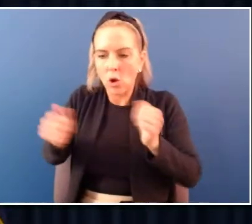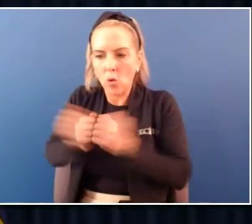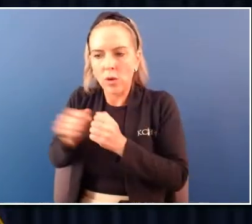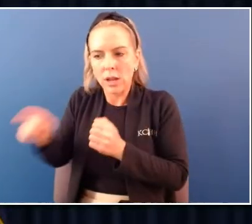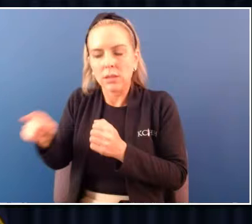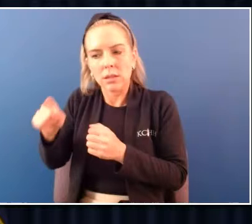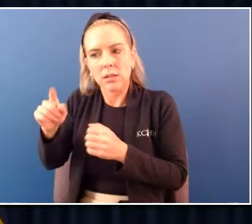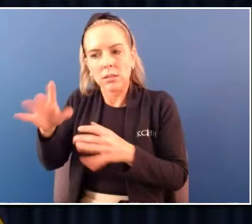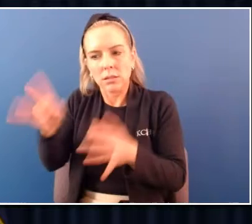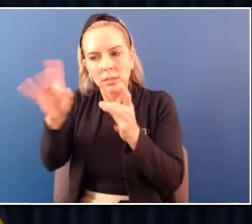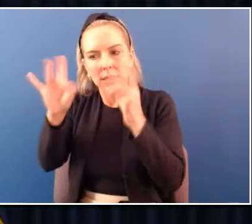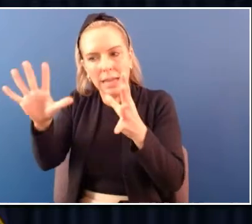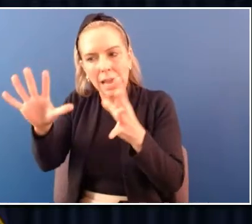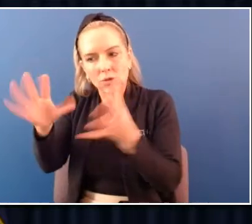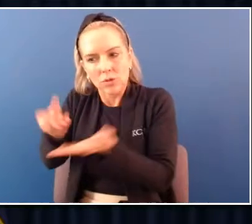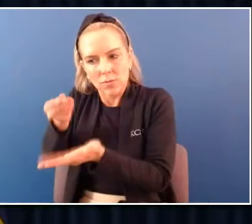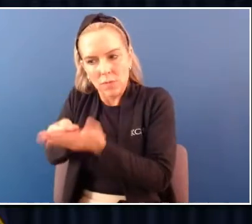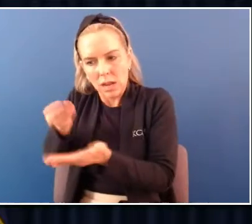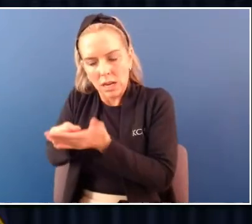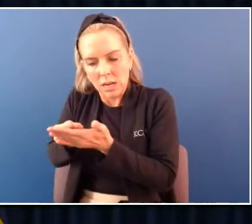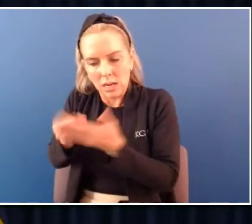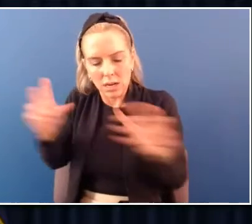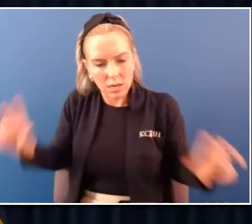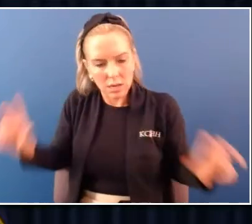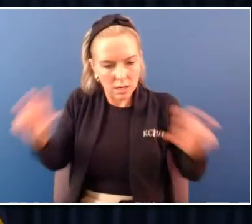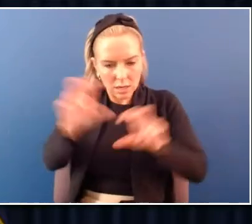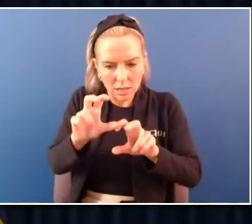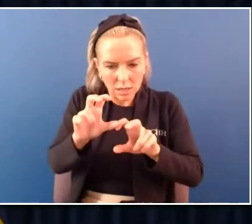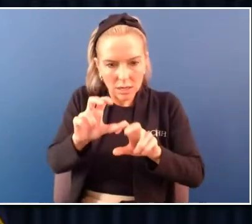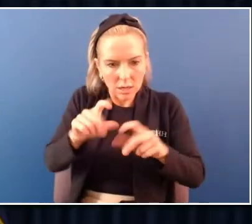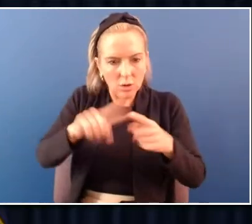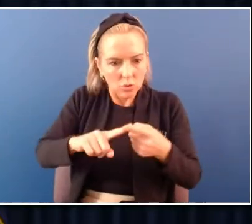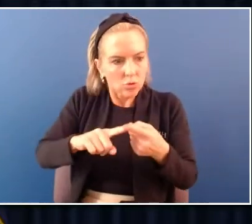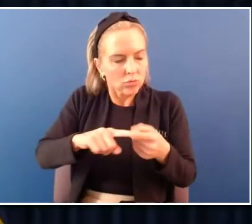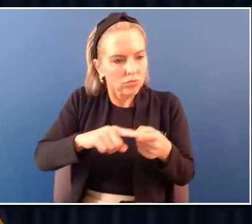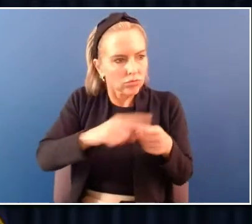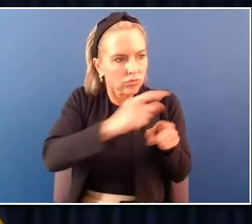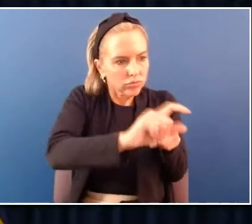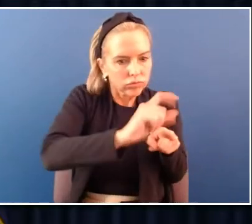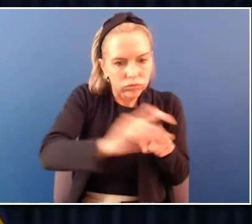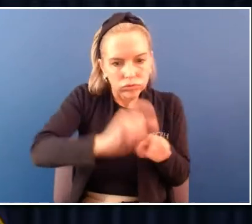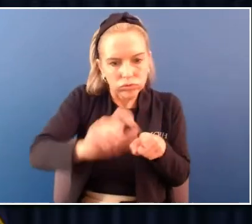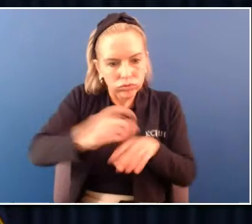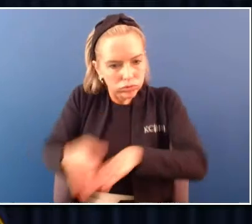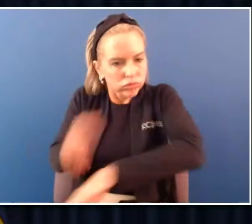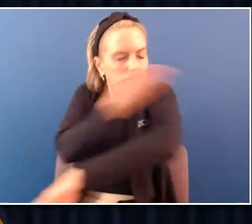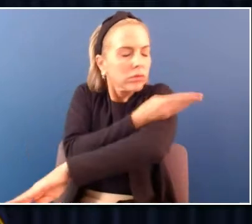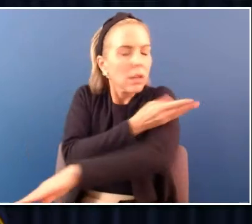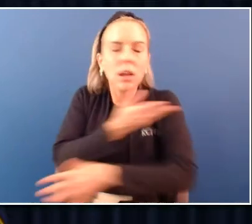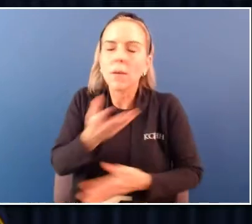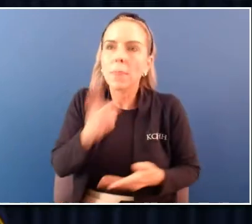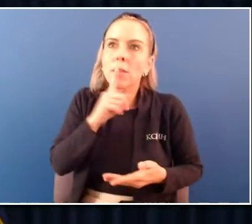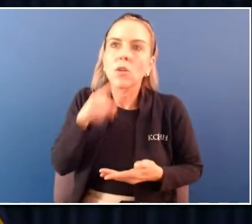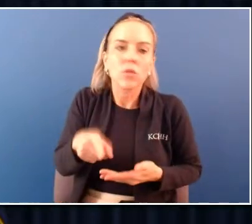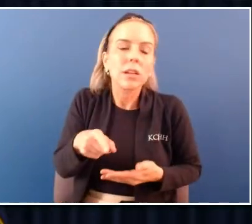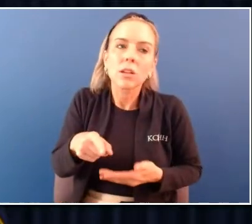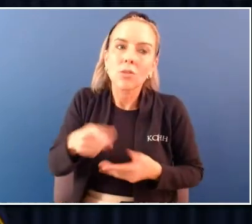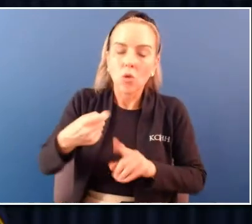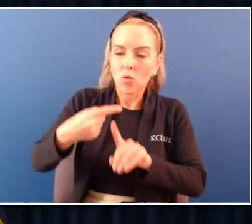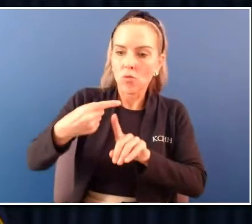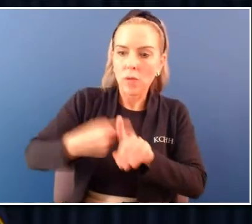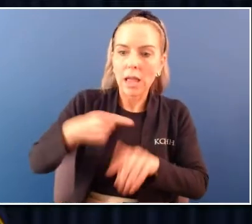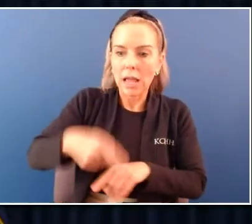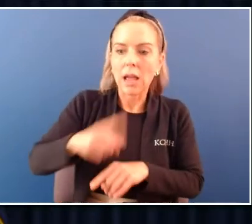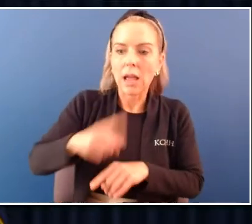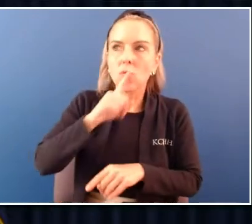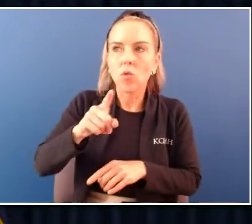something truly special and at a magnitude we have never seen before. And these are rentals, which was the hole in